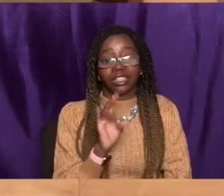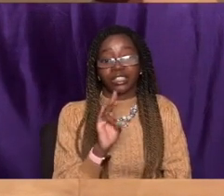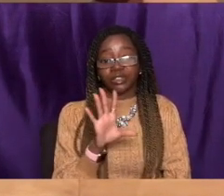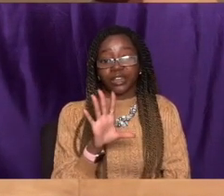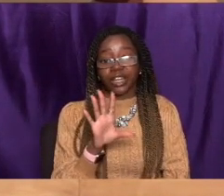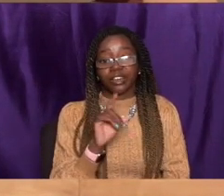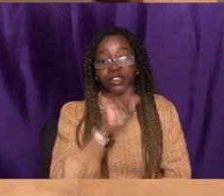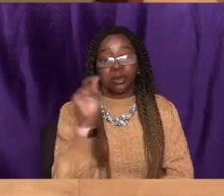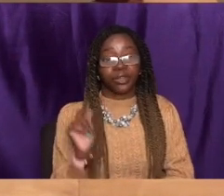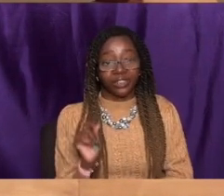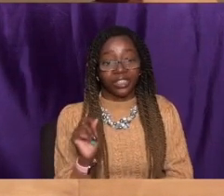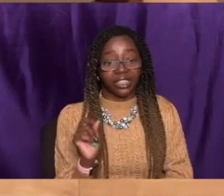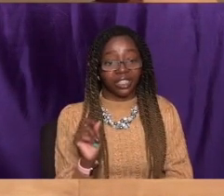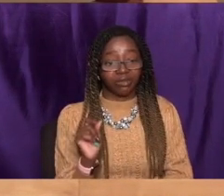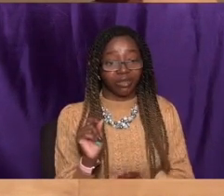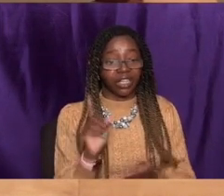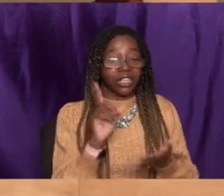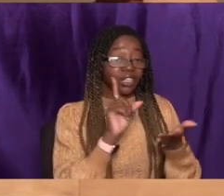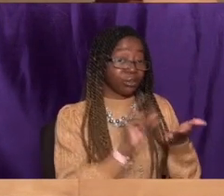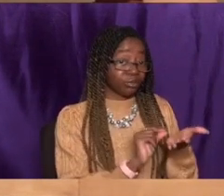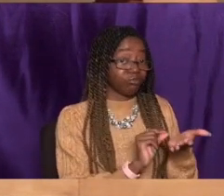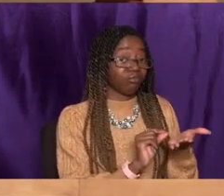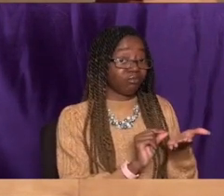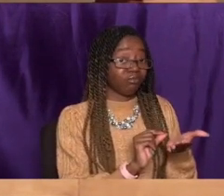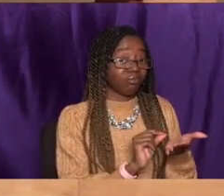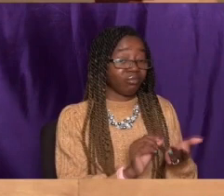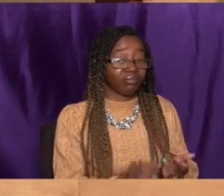hit in income.